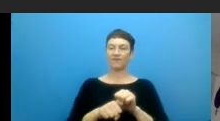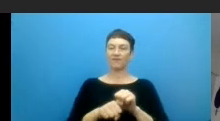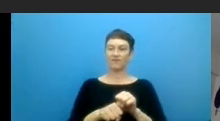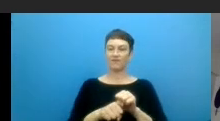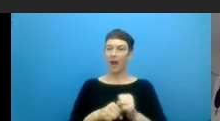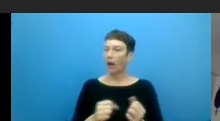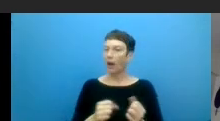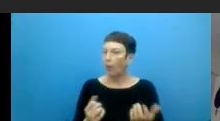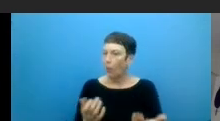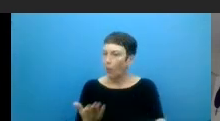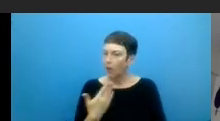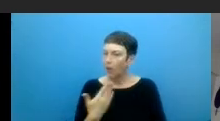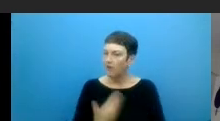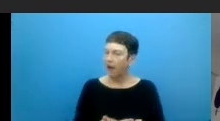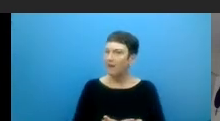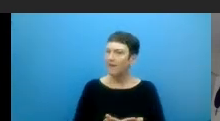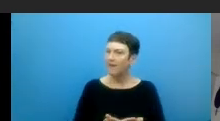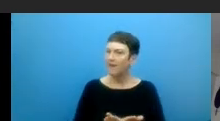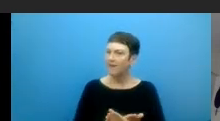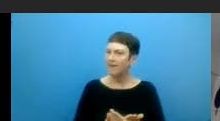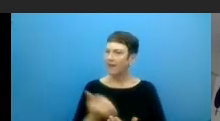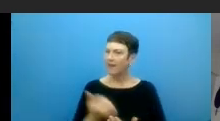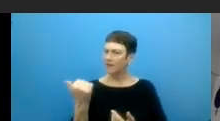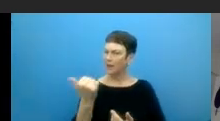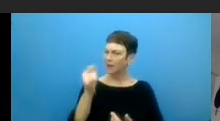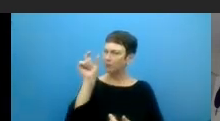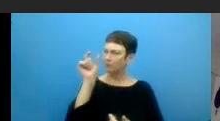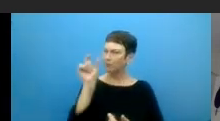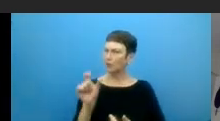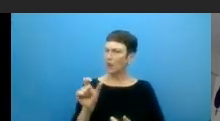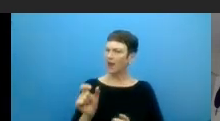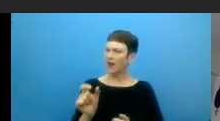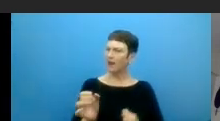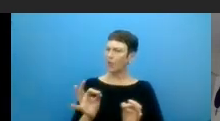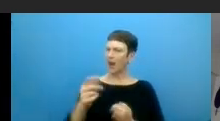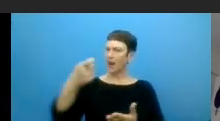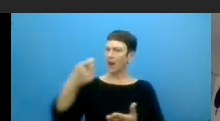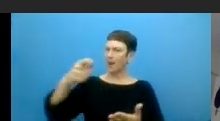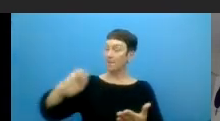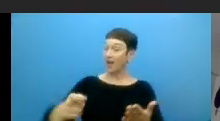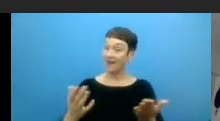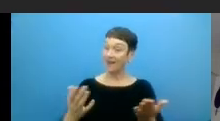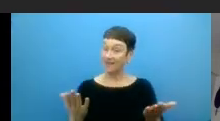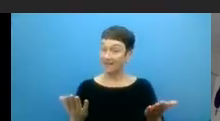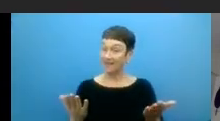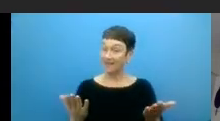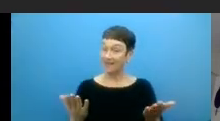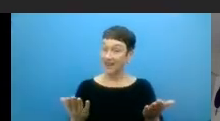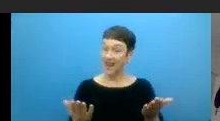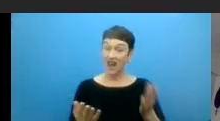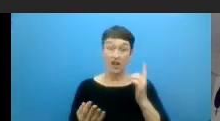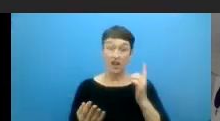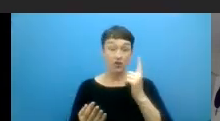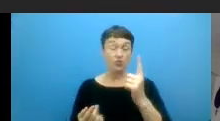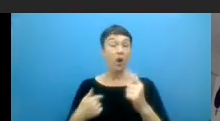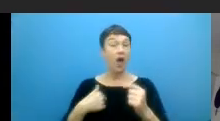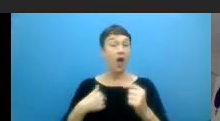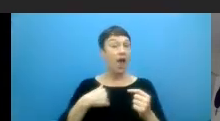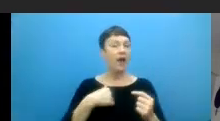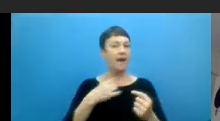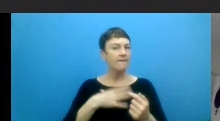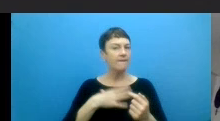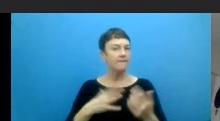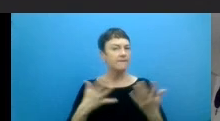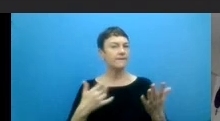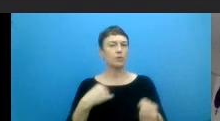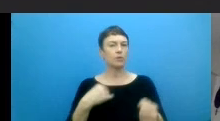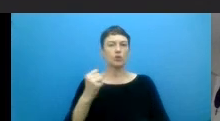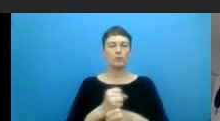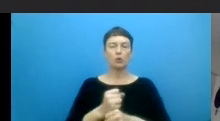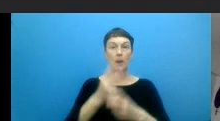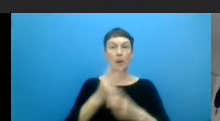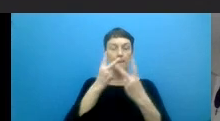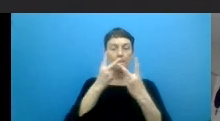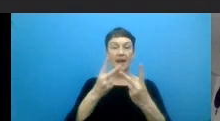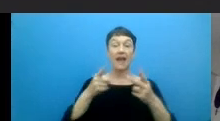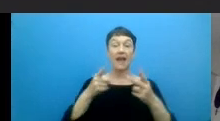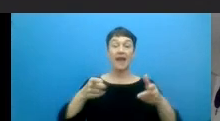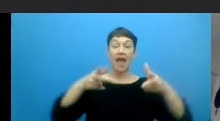want to talk about the ideas of receptive and productive multilingualism,